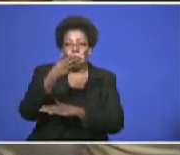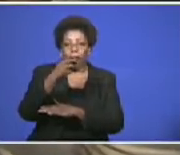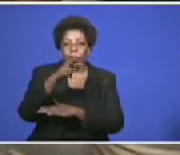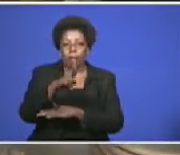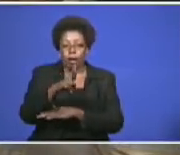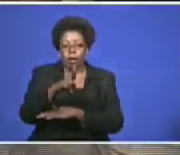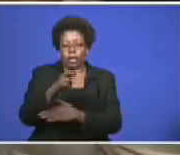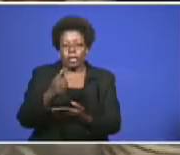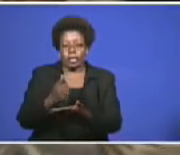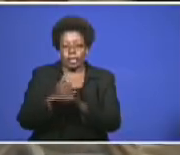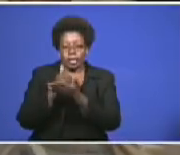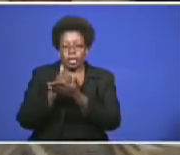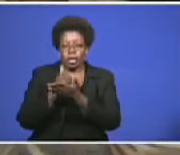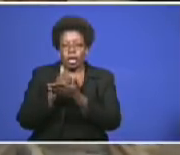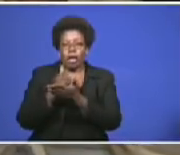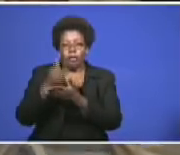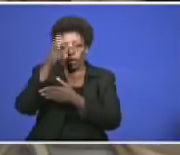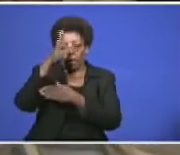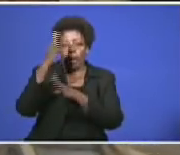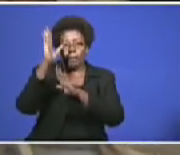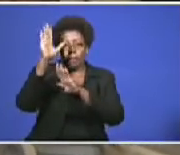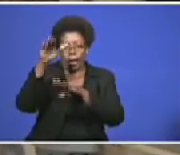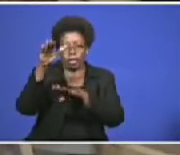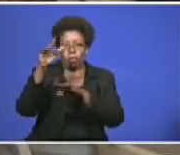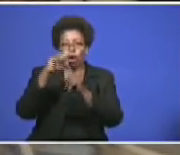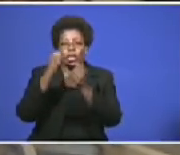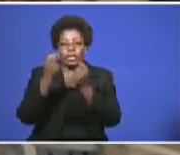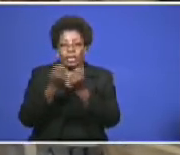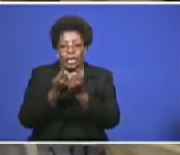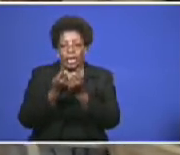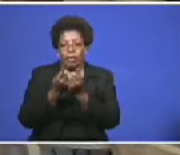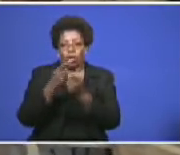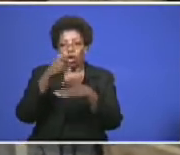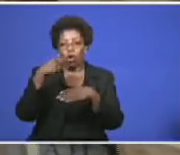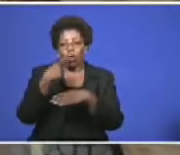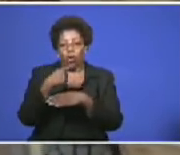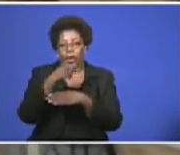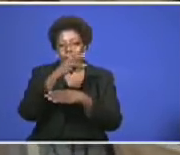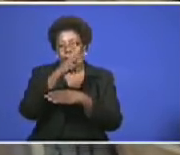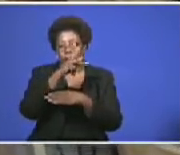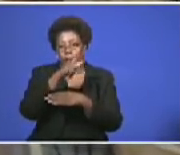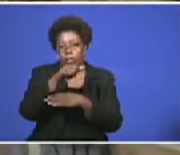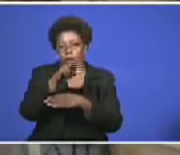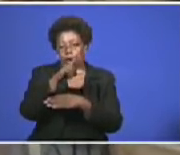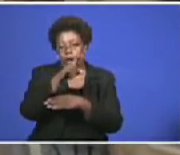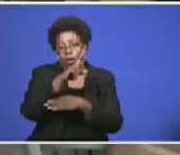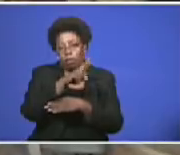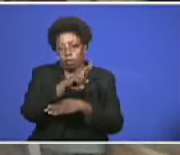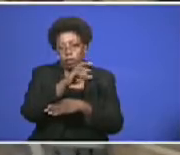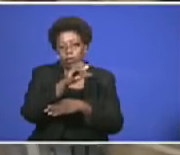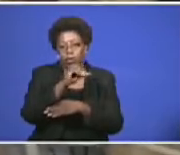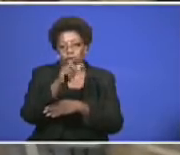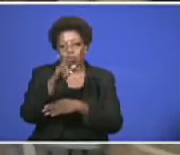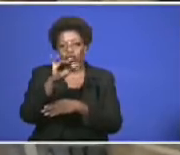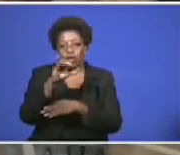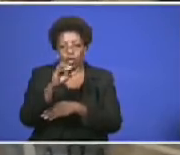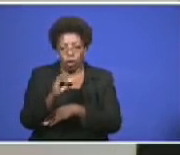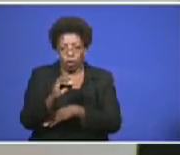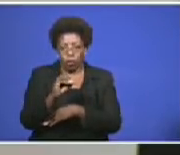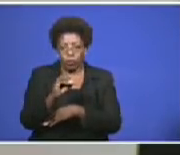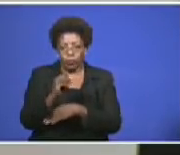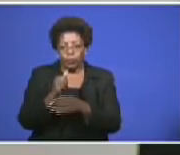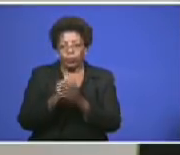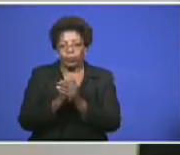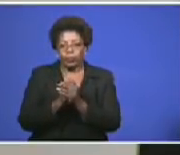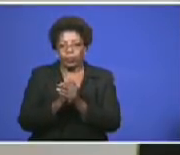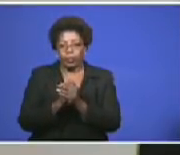men's national basketball team that is in Puerto Rico getting ready for their third round of play in the FIBA Americas World Cup qualifiers. Some